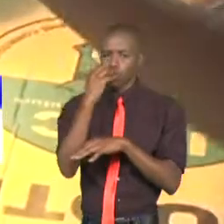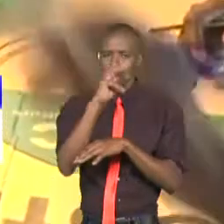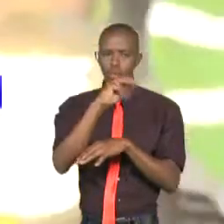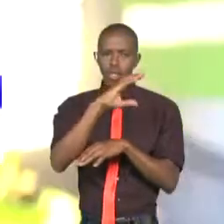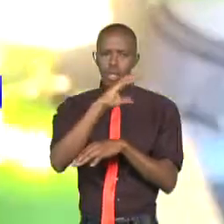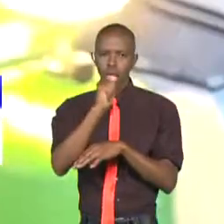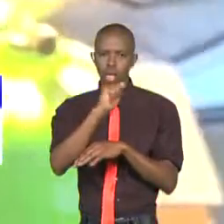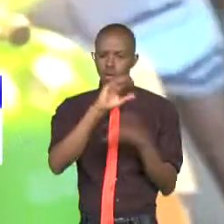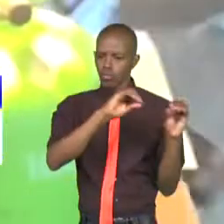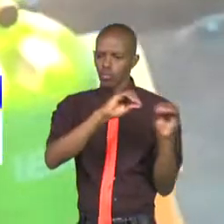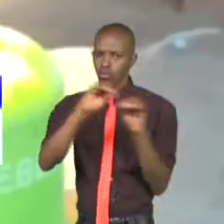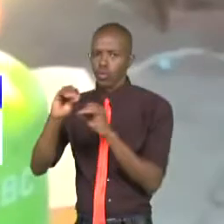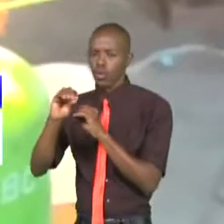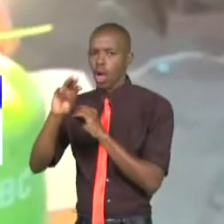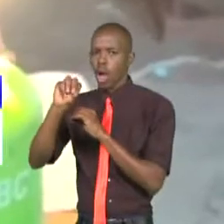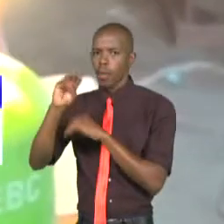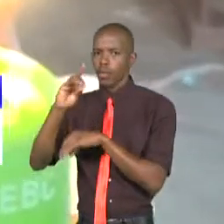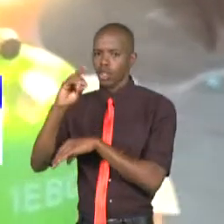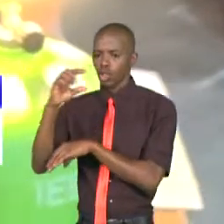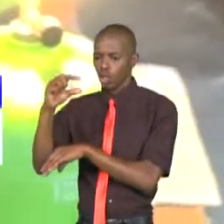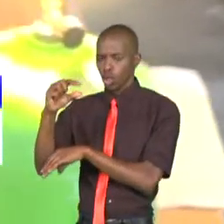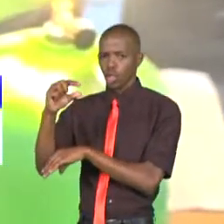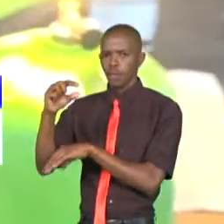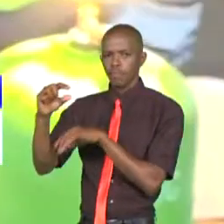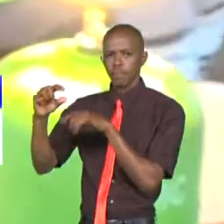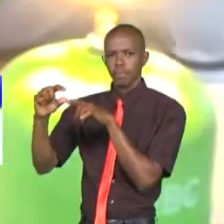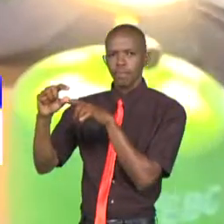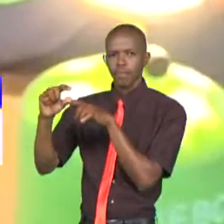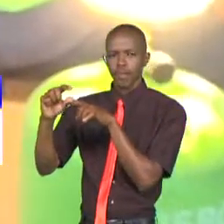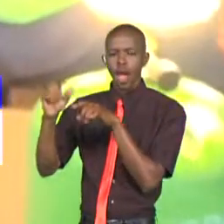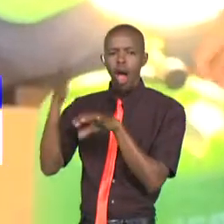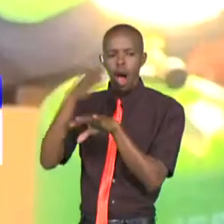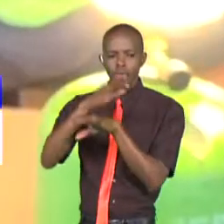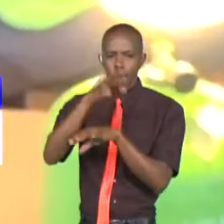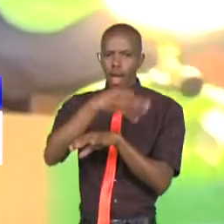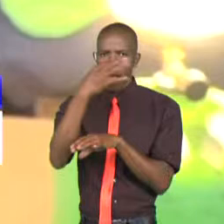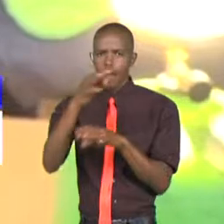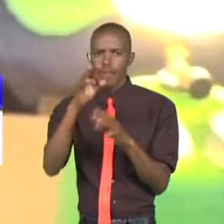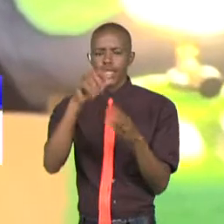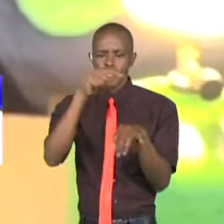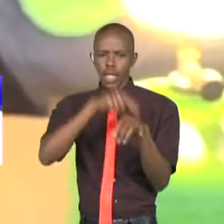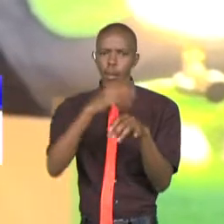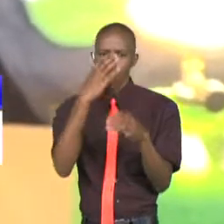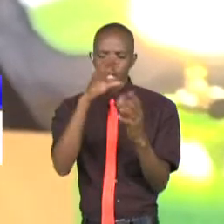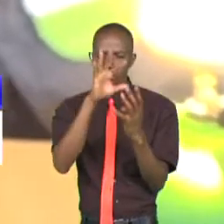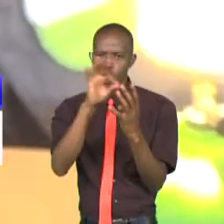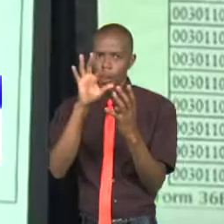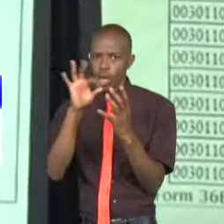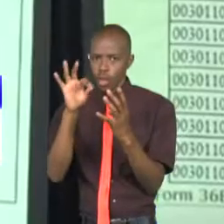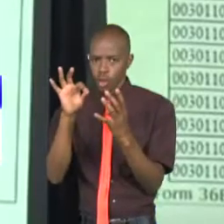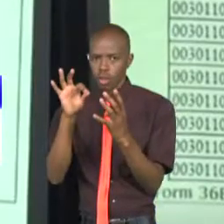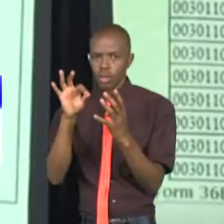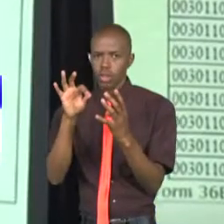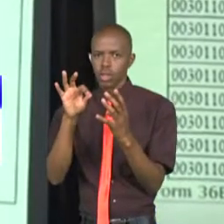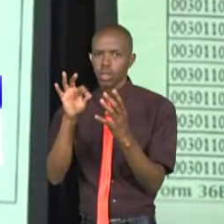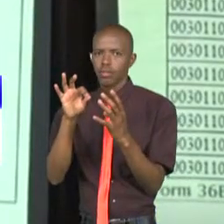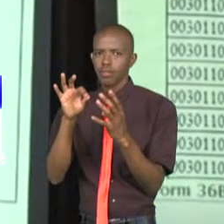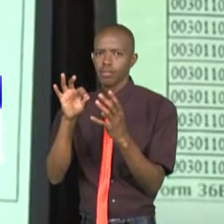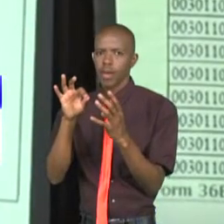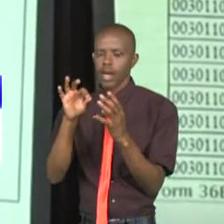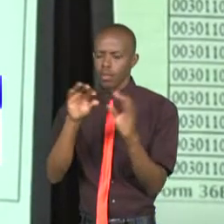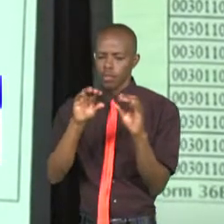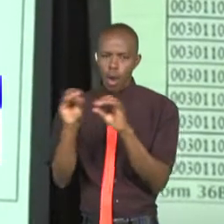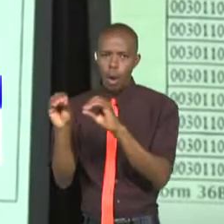who moved to Movement for Democracy and Growth MDG after he failed during the ODM's nominations, and the ticket went to